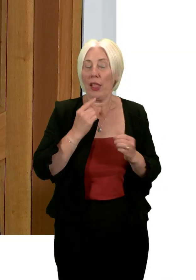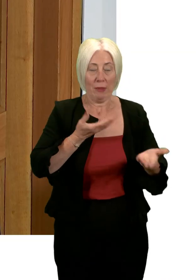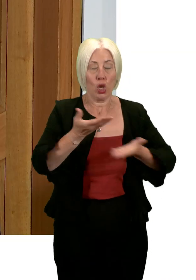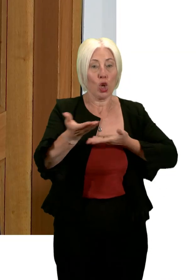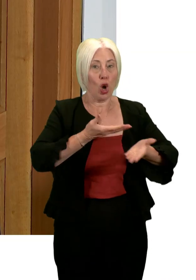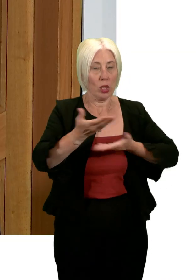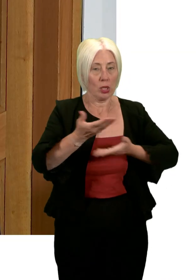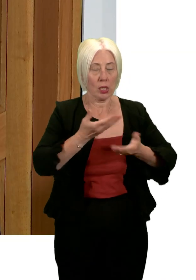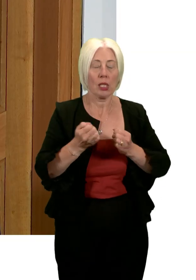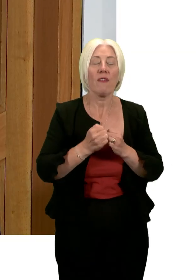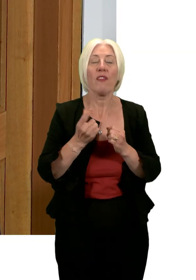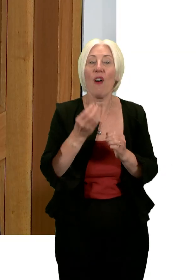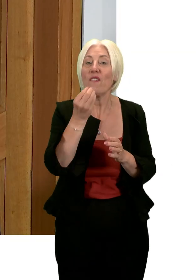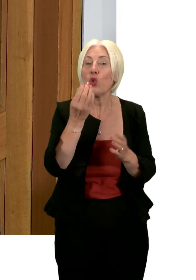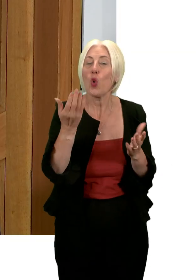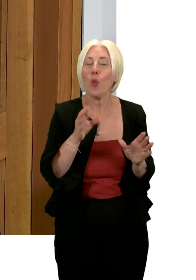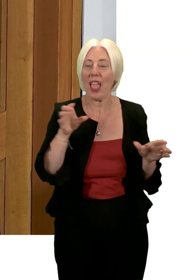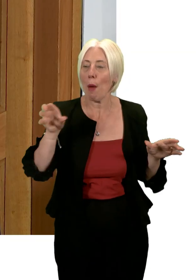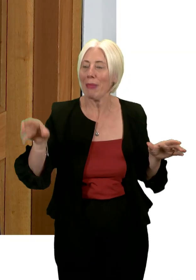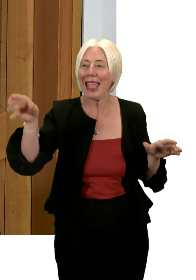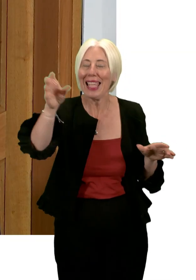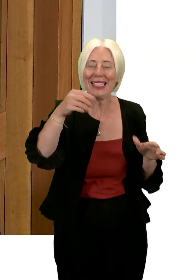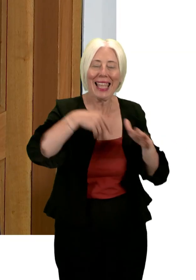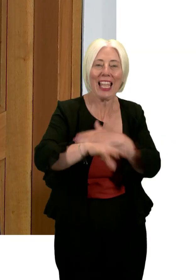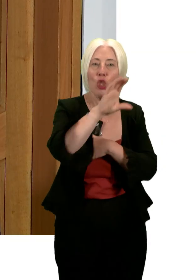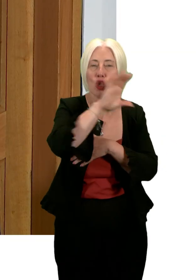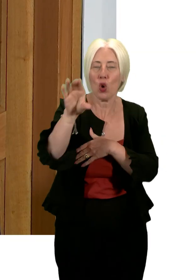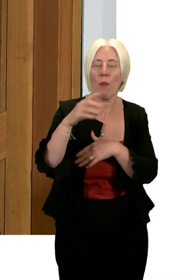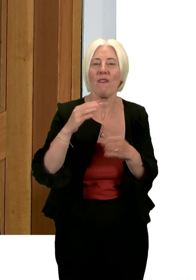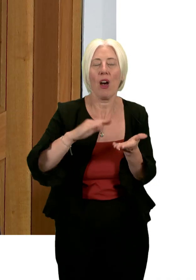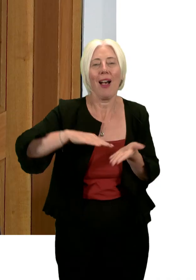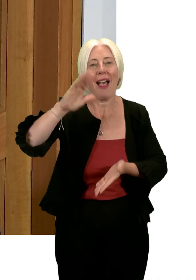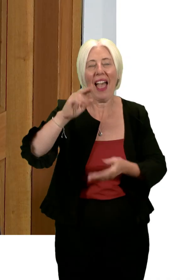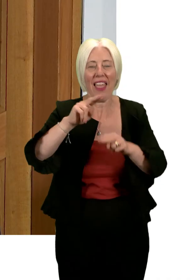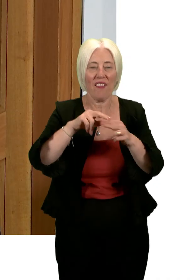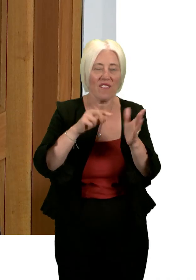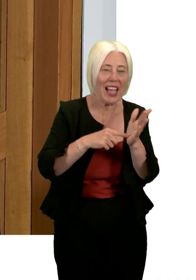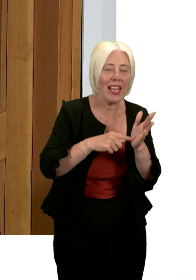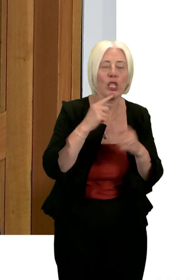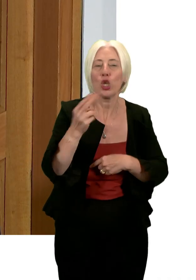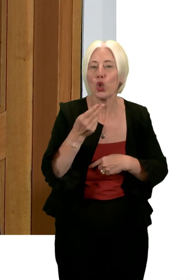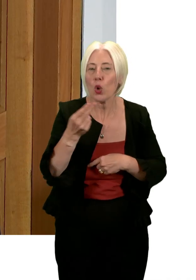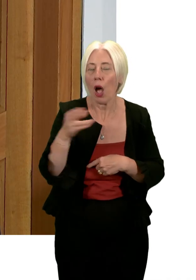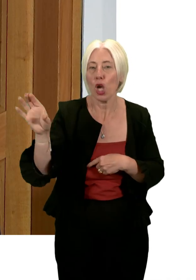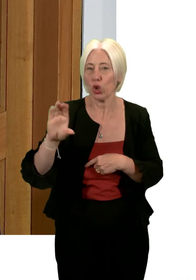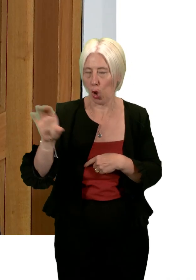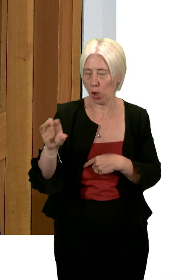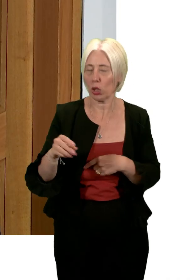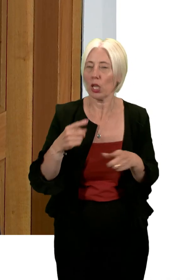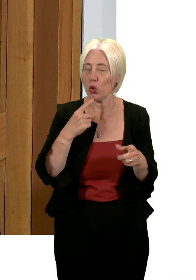high fat, sugar and salt. And that's the work that I said we'd shared actually today about the evaluation